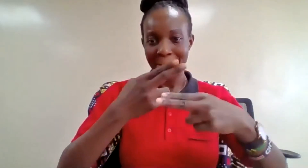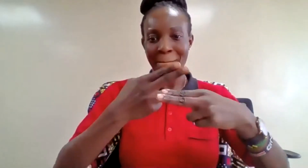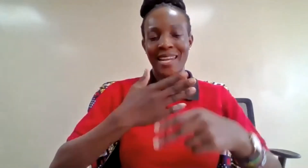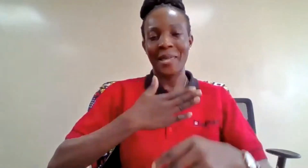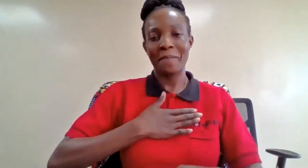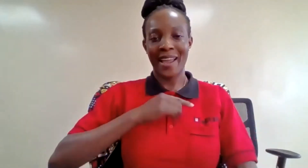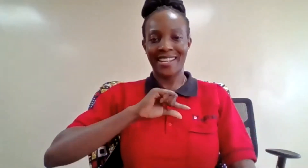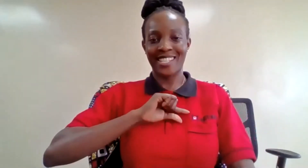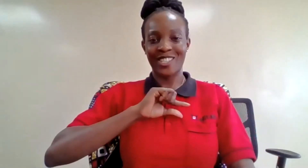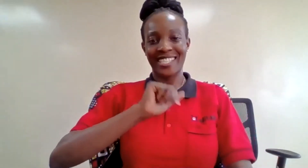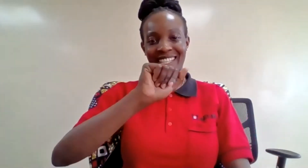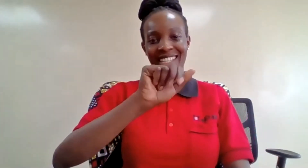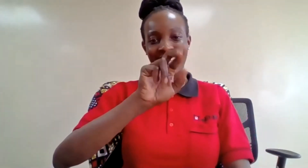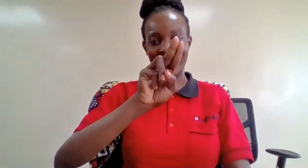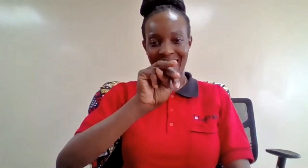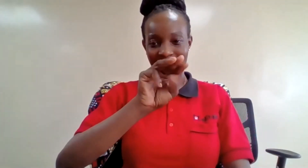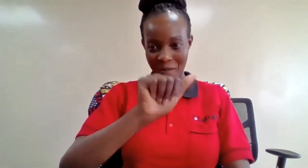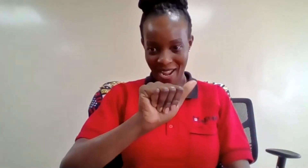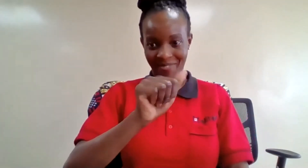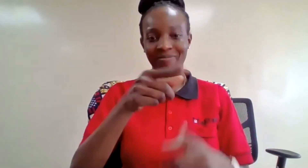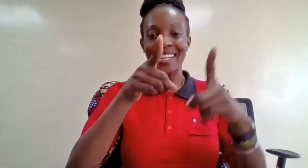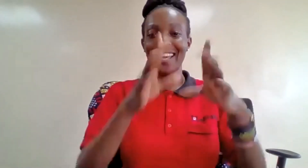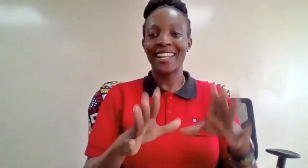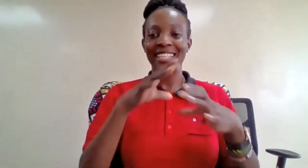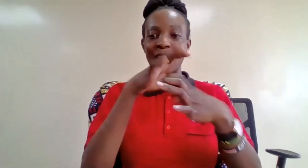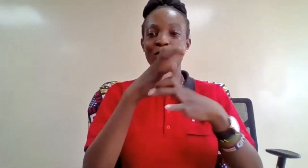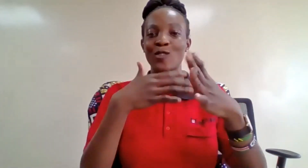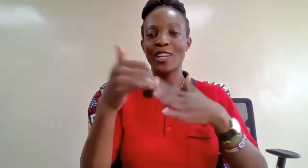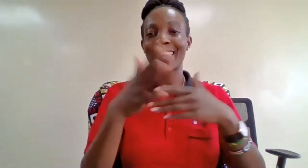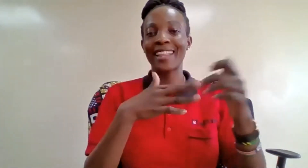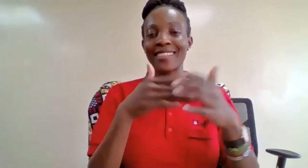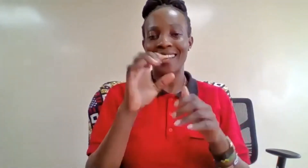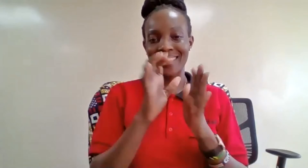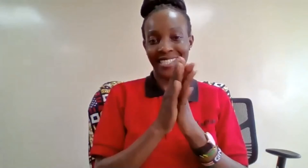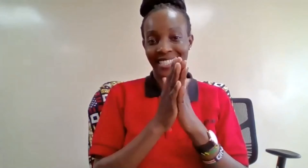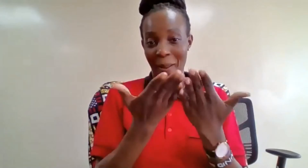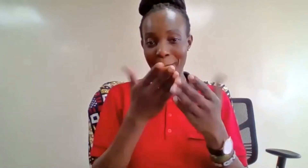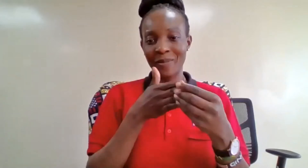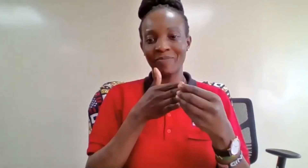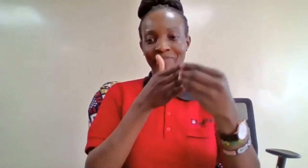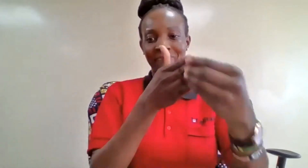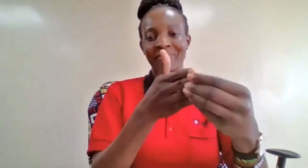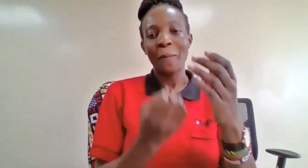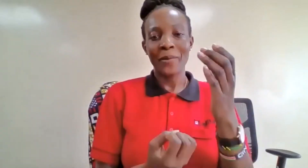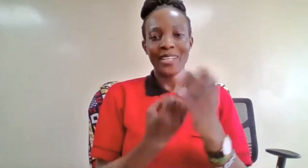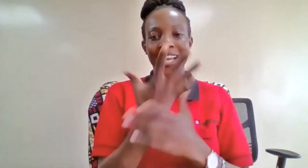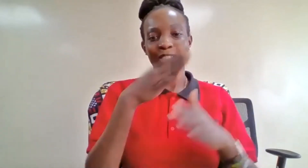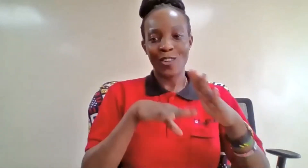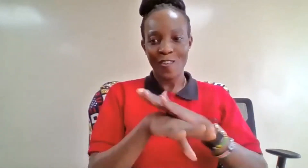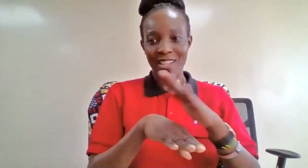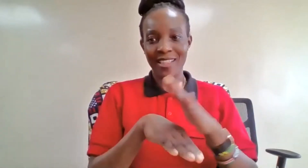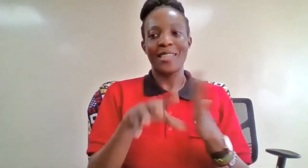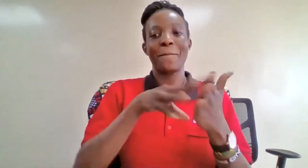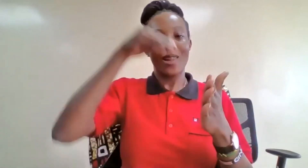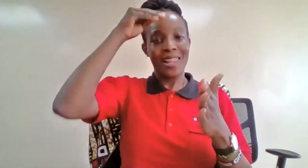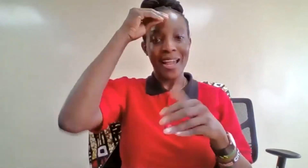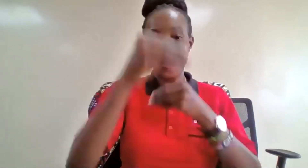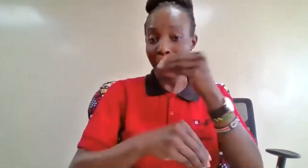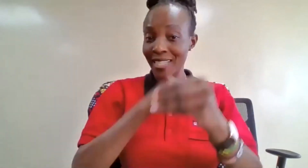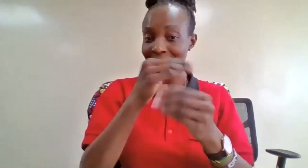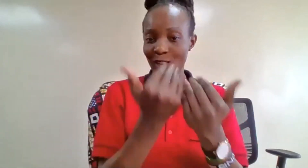time. And one of it is digital story time. As Lillian mentioned, my name is Joji Nauma. I'm the director of Studio KSL at